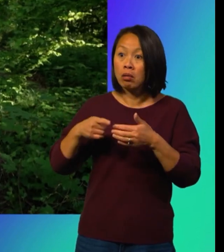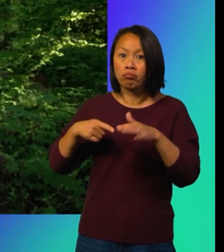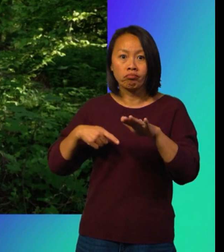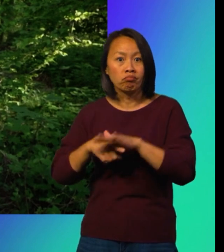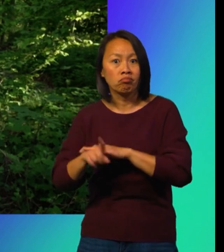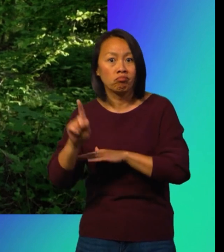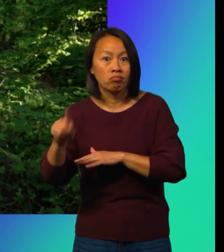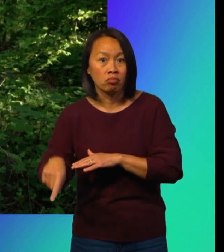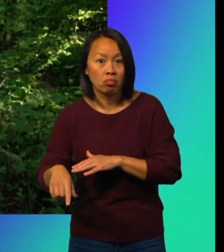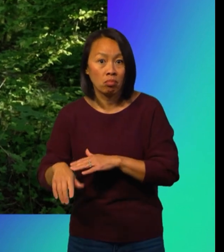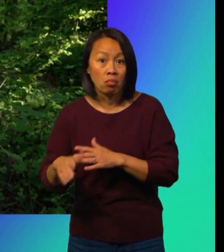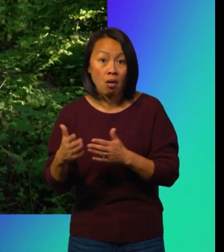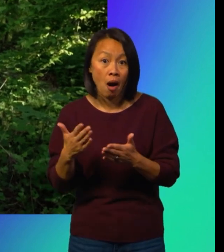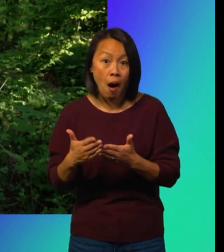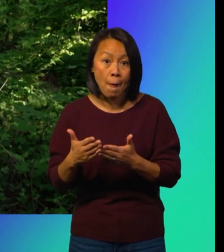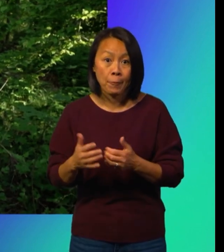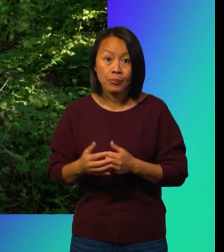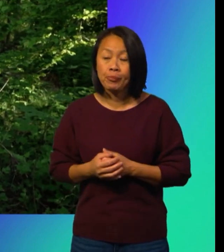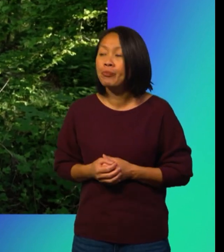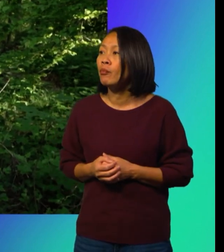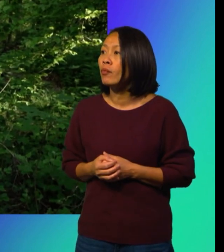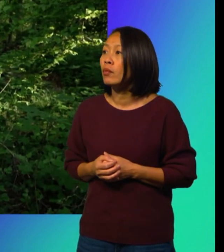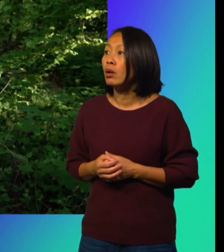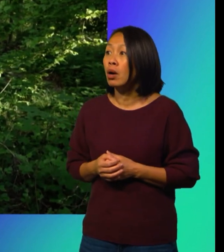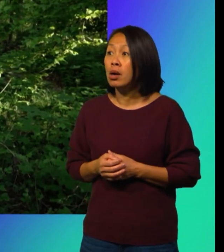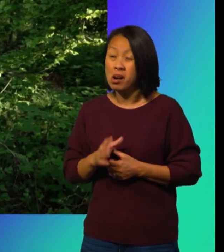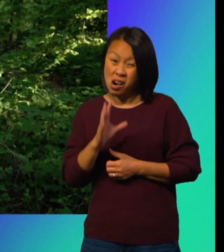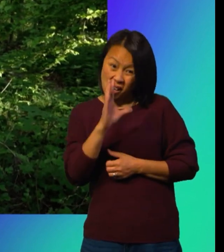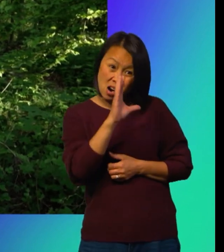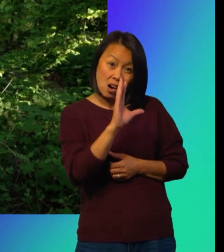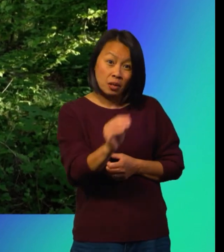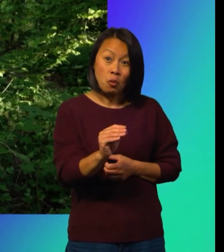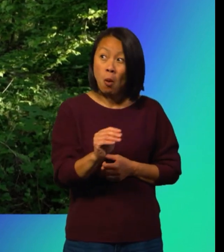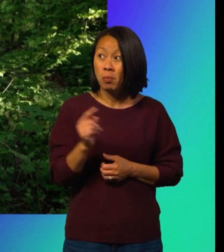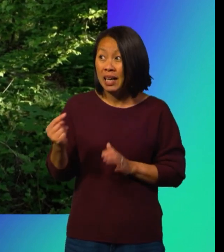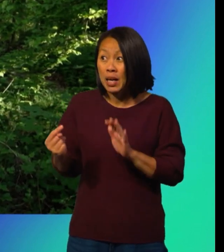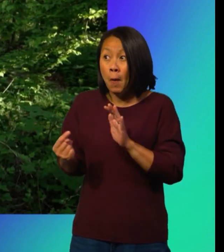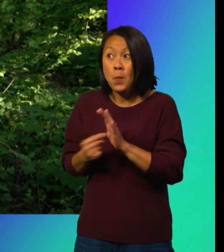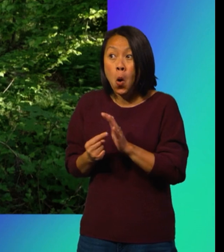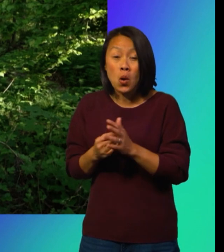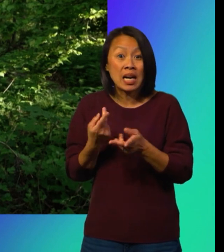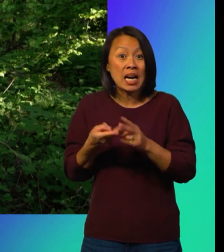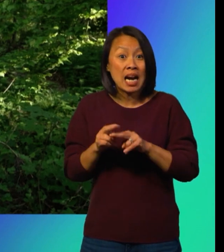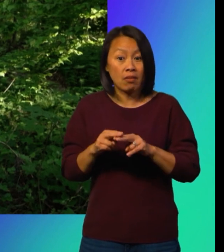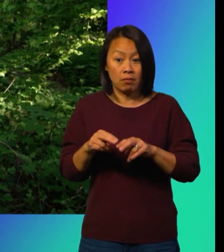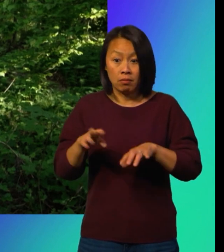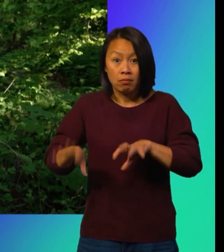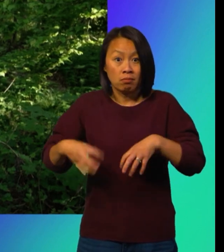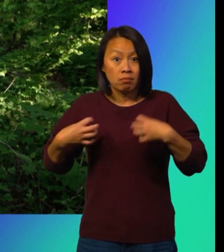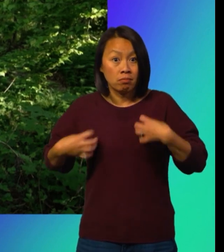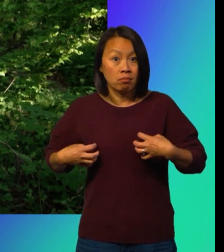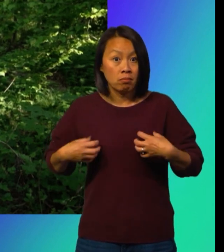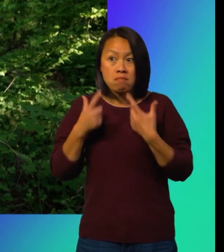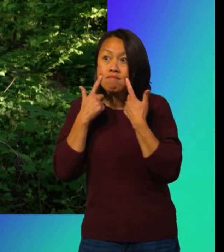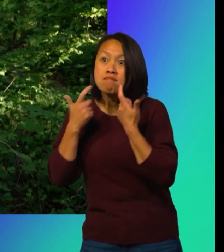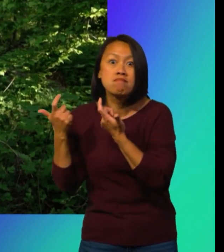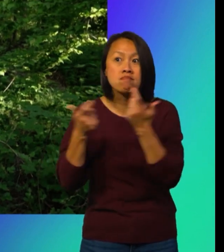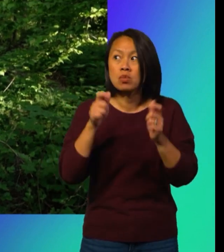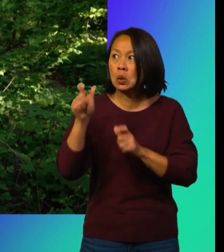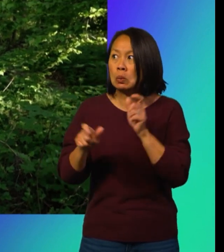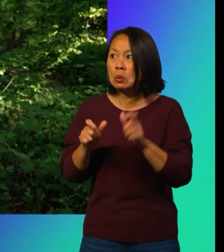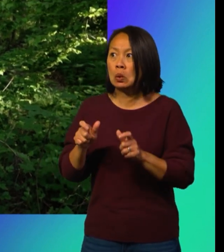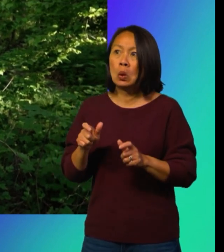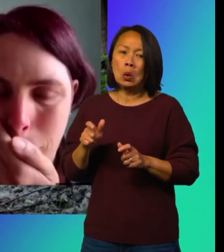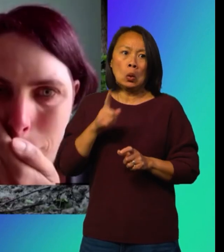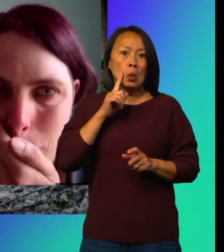from humans if it gets released. That's important because if the lynx goes looking for humans, it can put